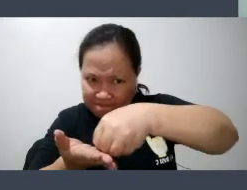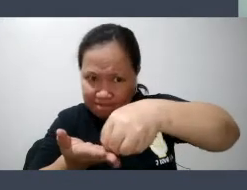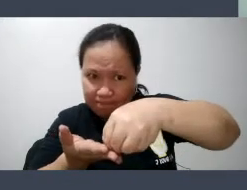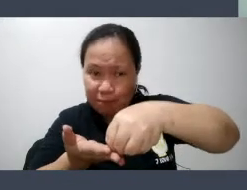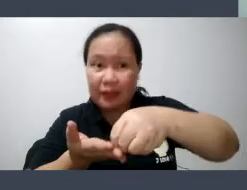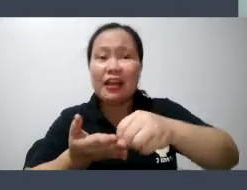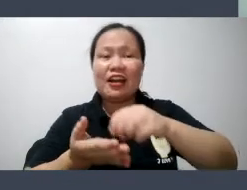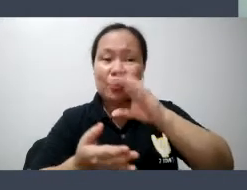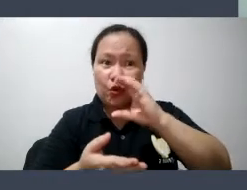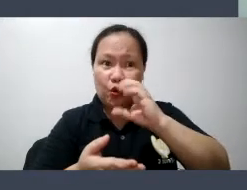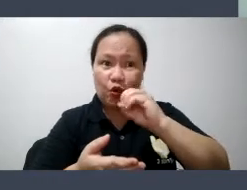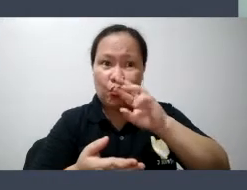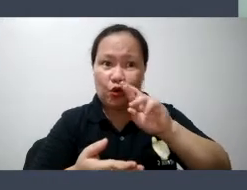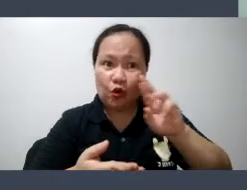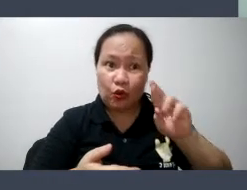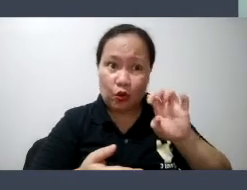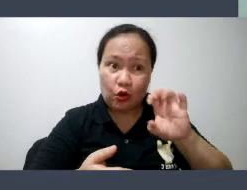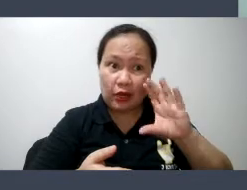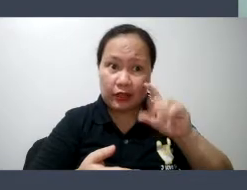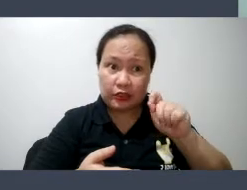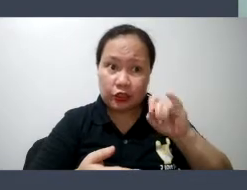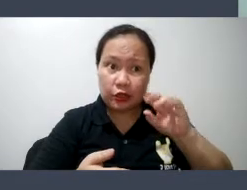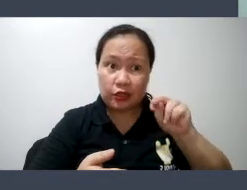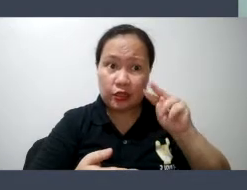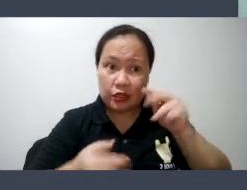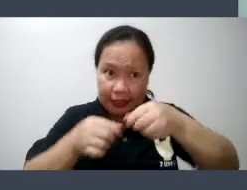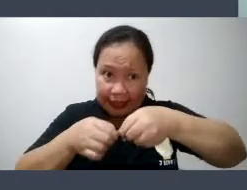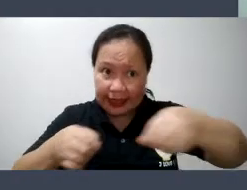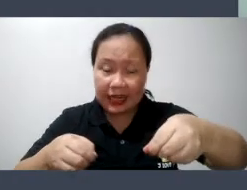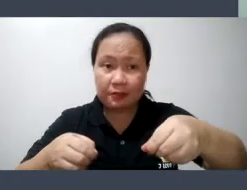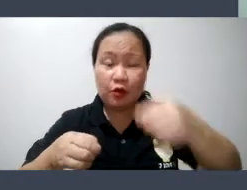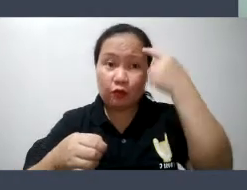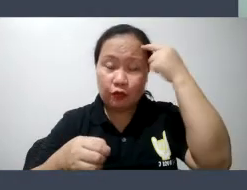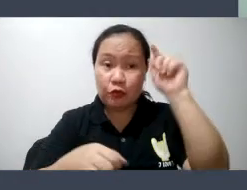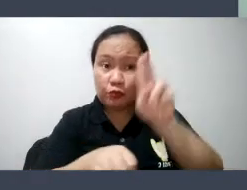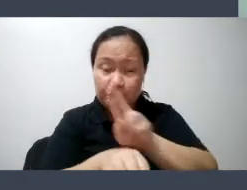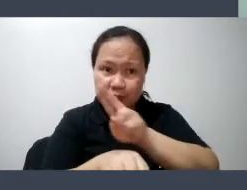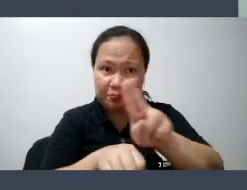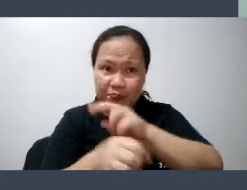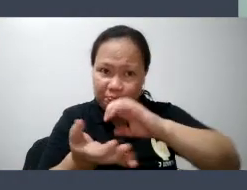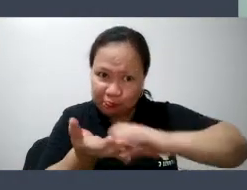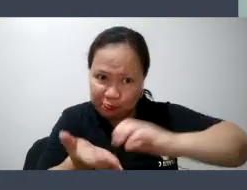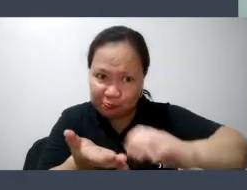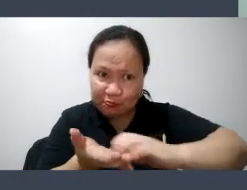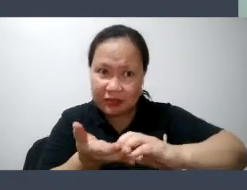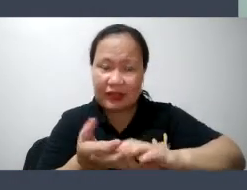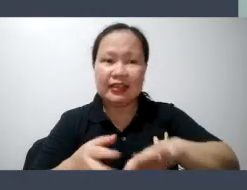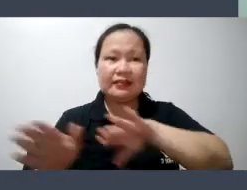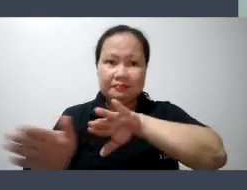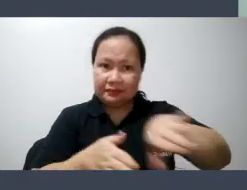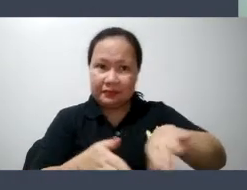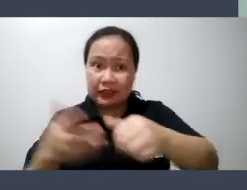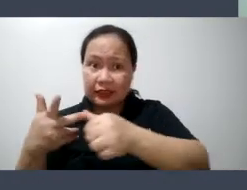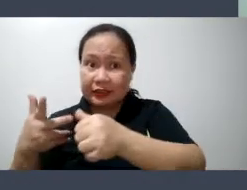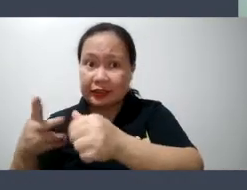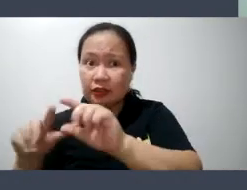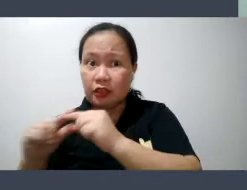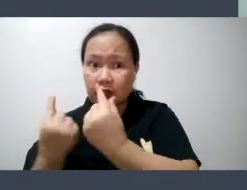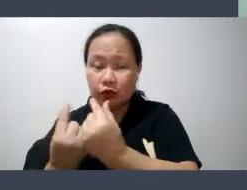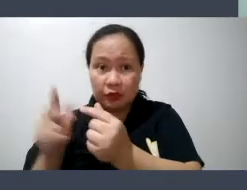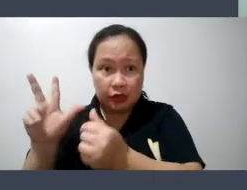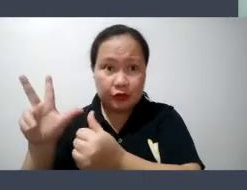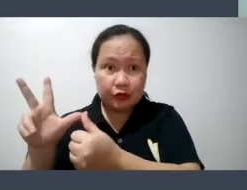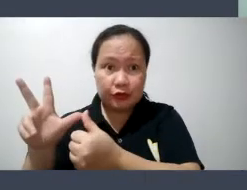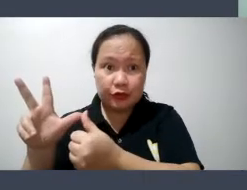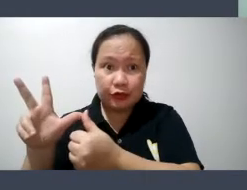if that is erroneous. How about sketch tapes?